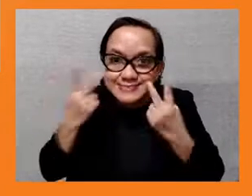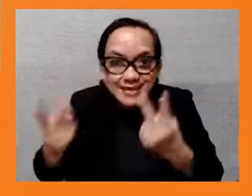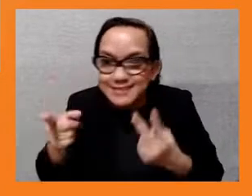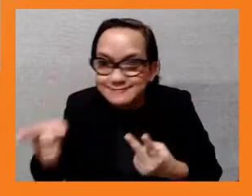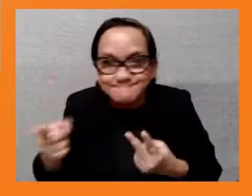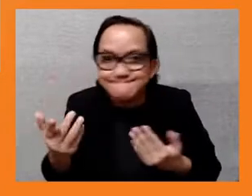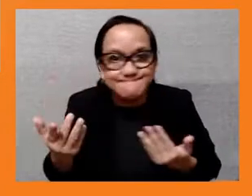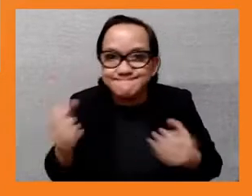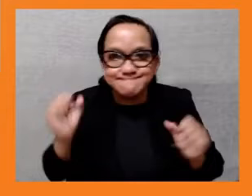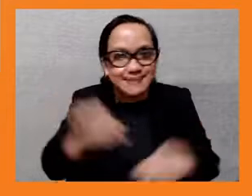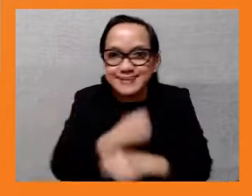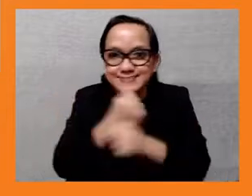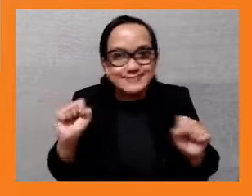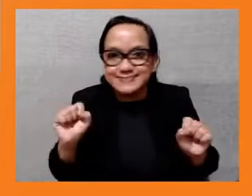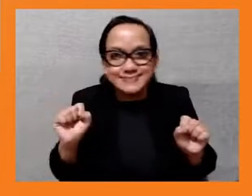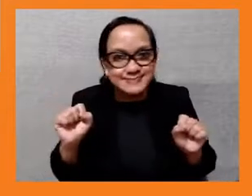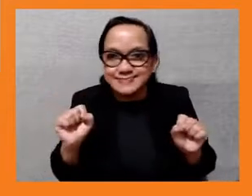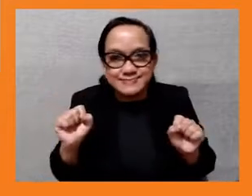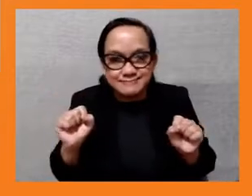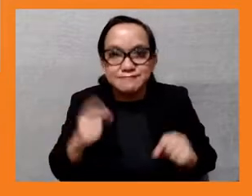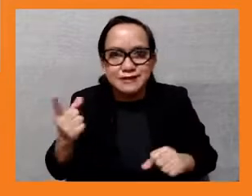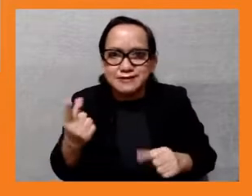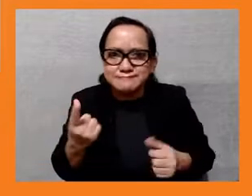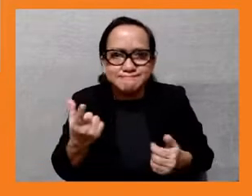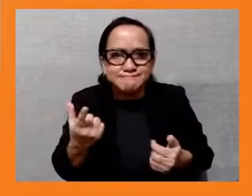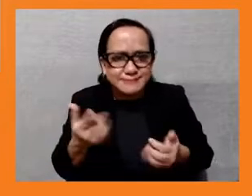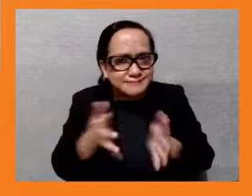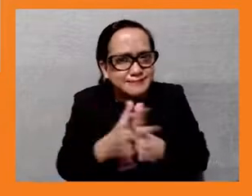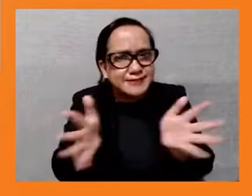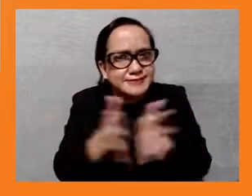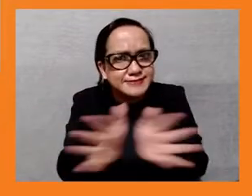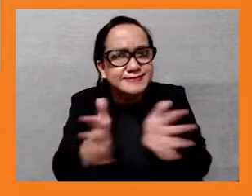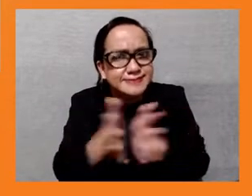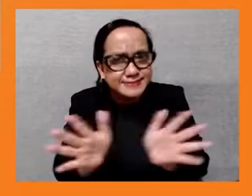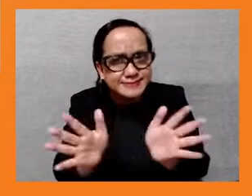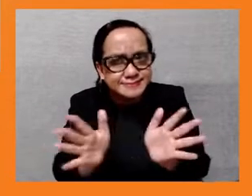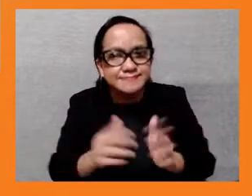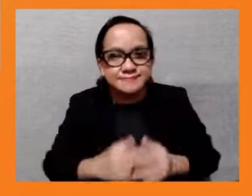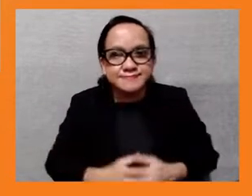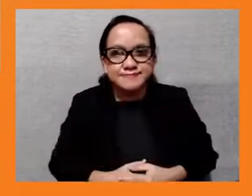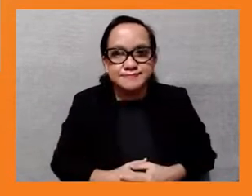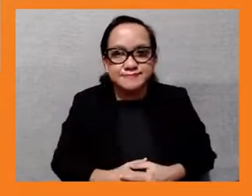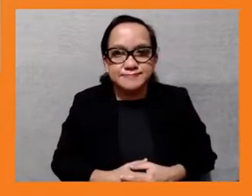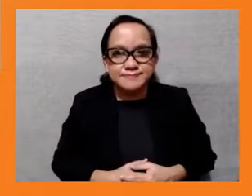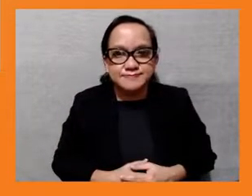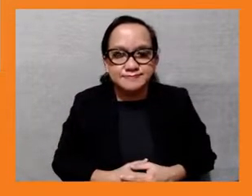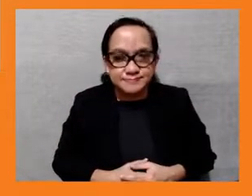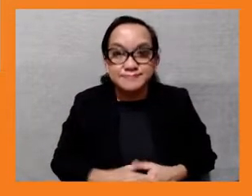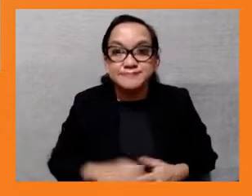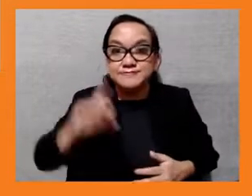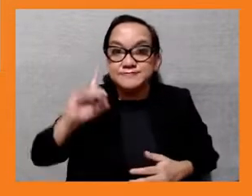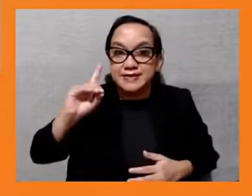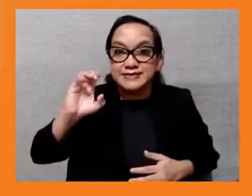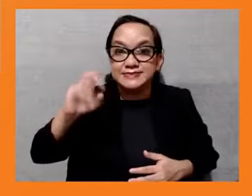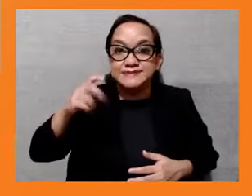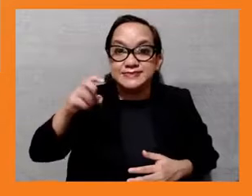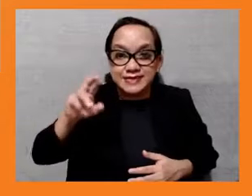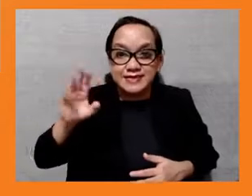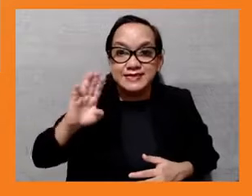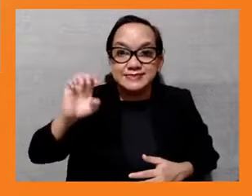protected. Secondly, and I think Bruce have also touched upon this, we have also seen that ADB could do